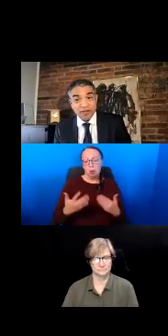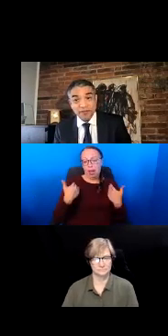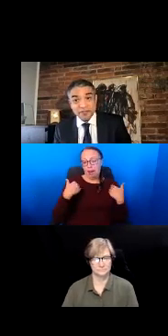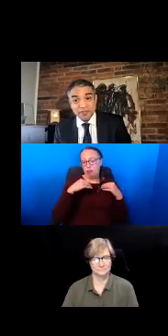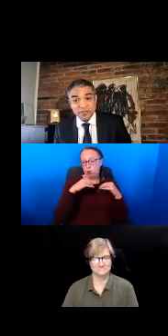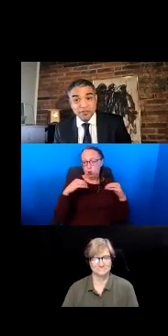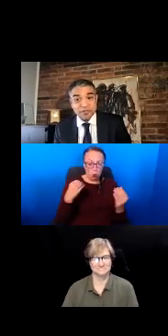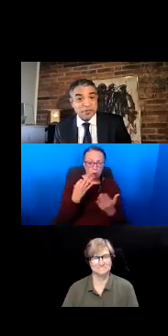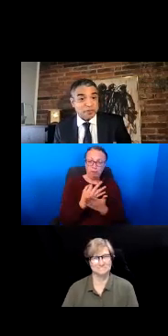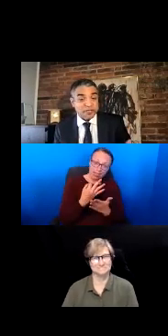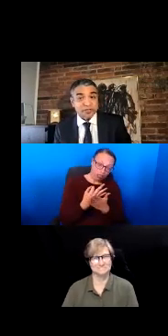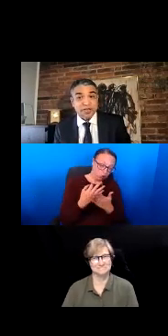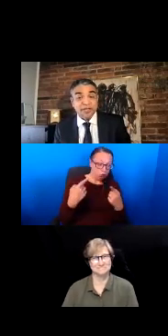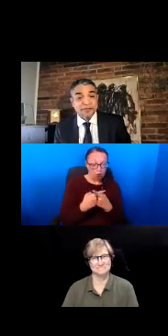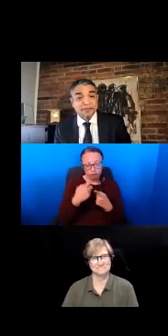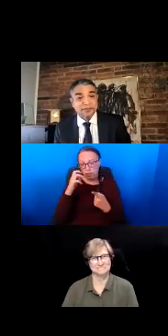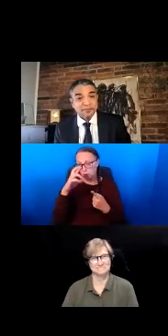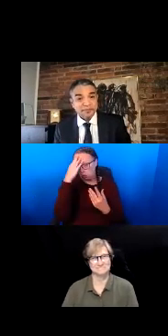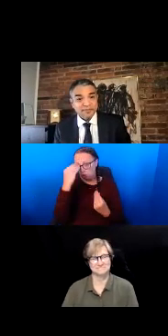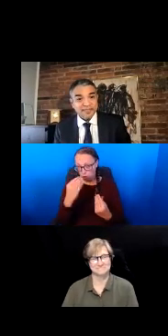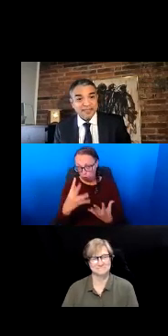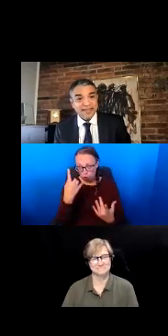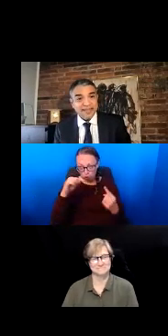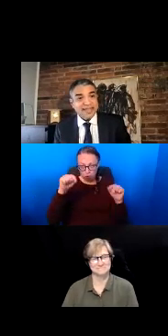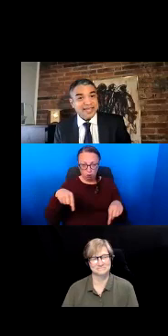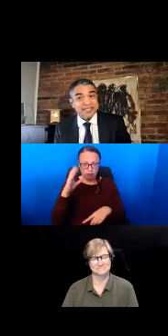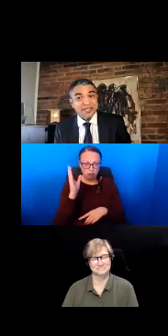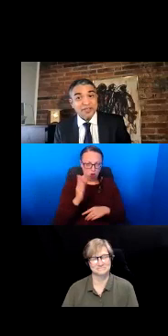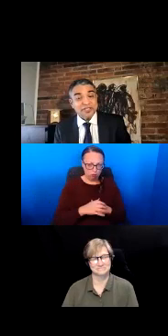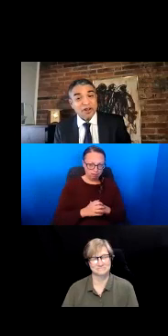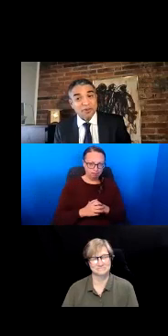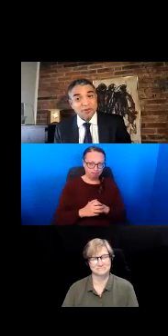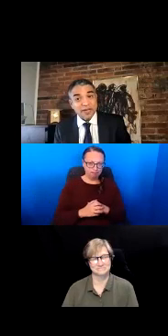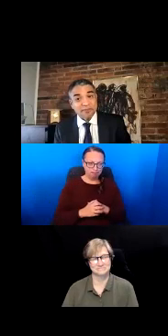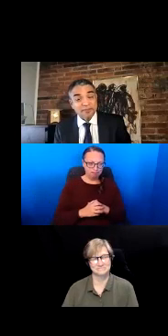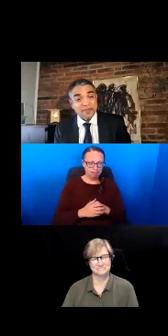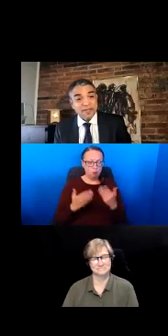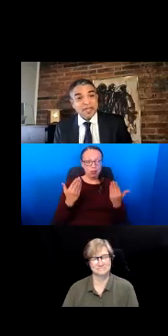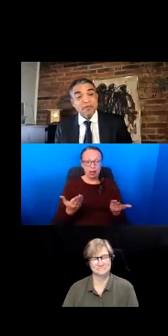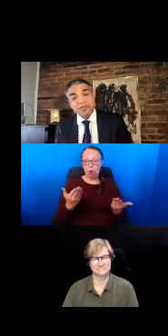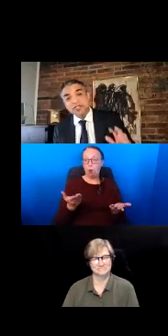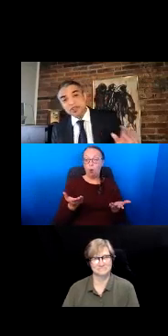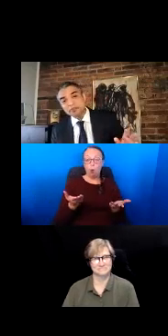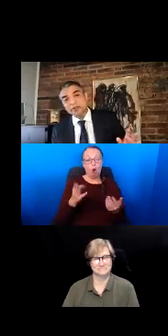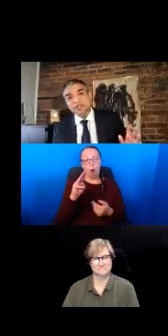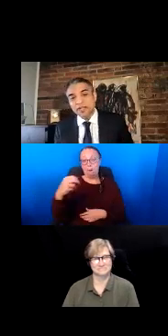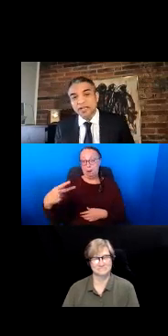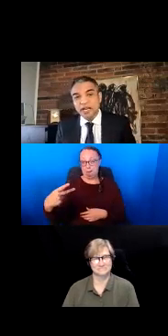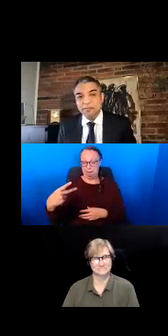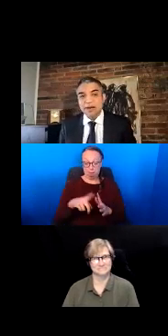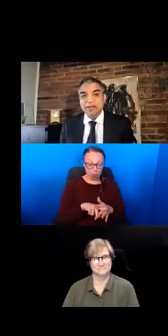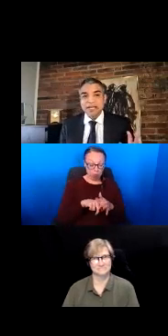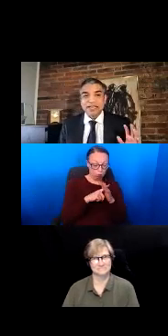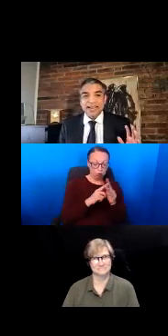financial conflicts or disclosures for this particular talk. And here is our roadmap. And we're going to start by